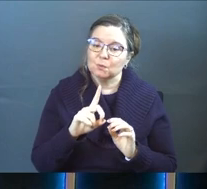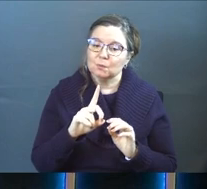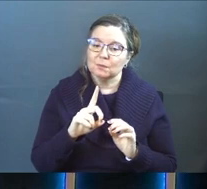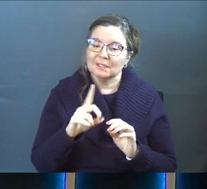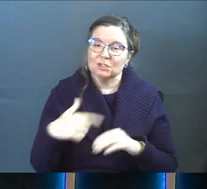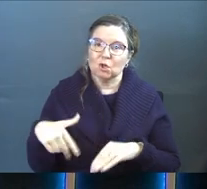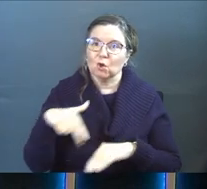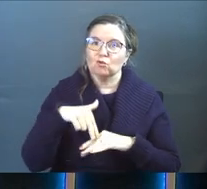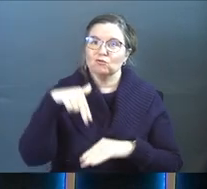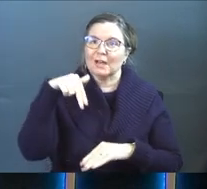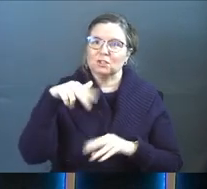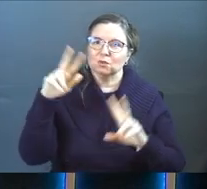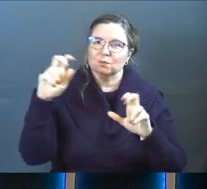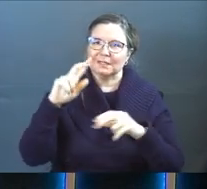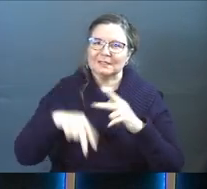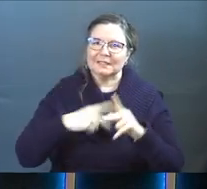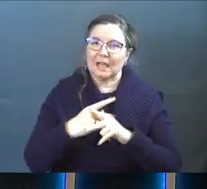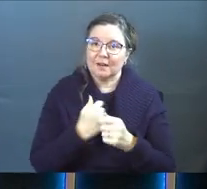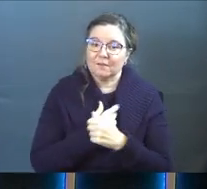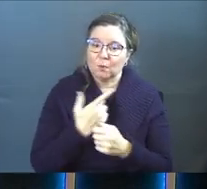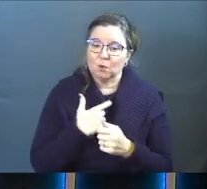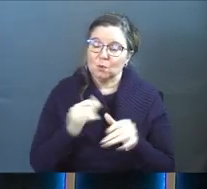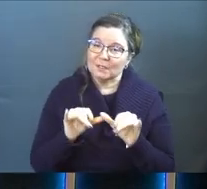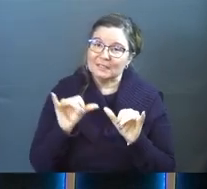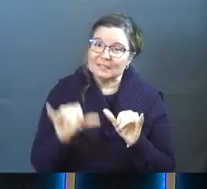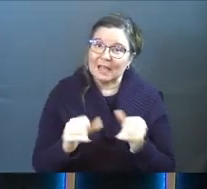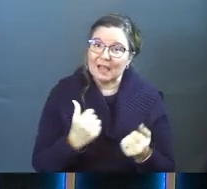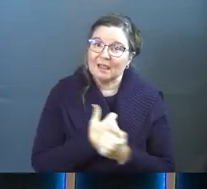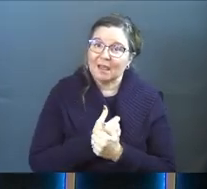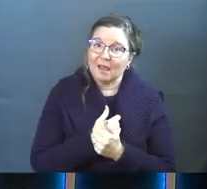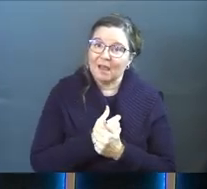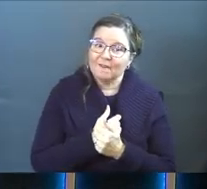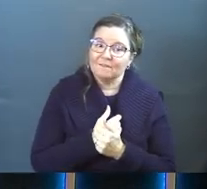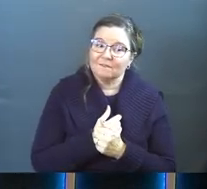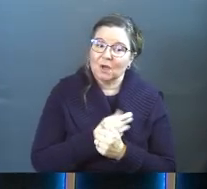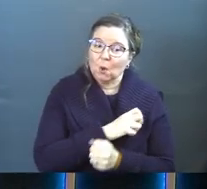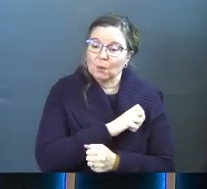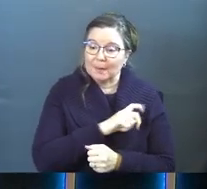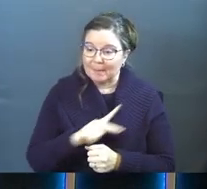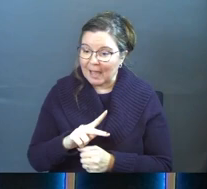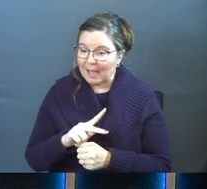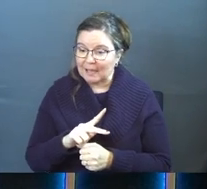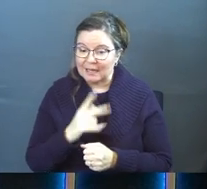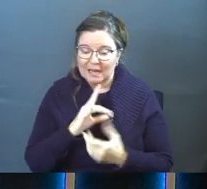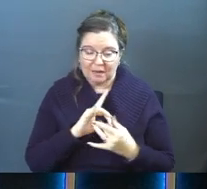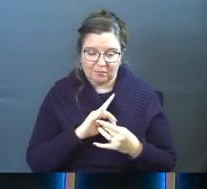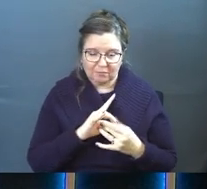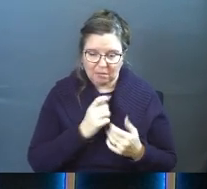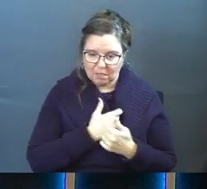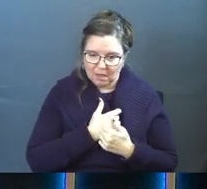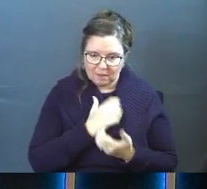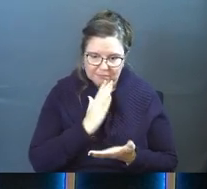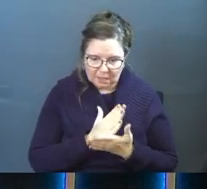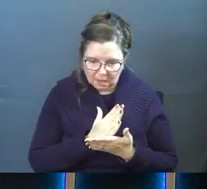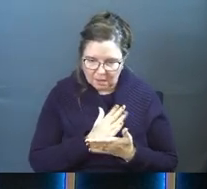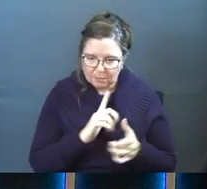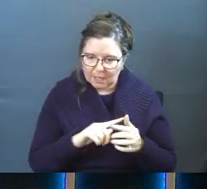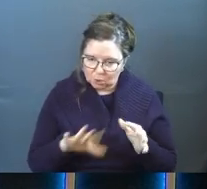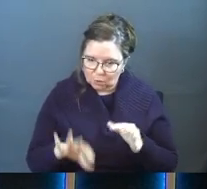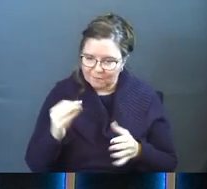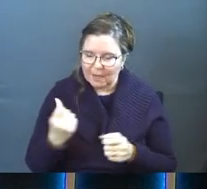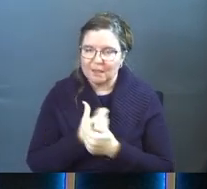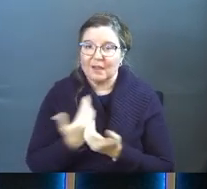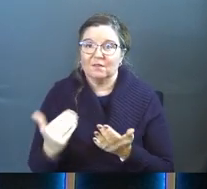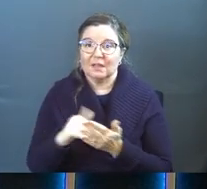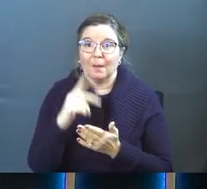it's a resurrecting kind of love where you can stay in love or get back to being in love for the rest of your life because God gave